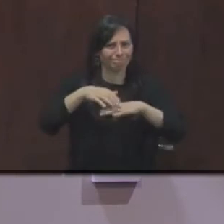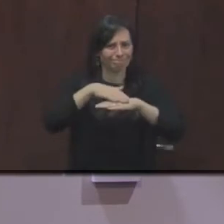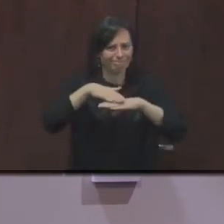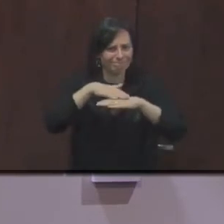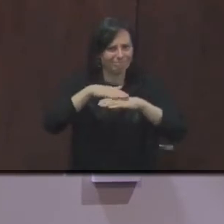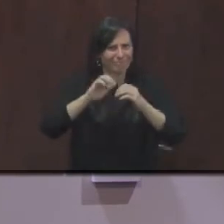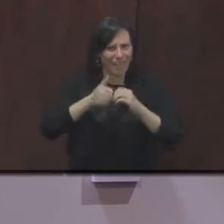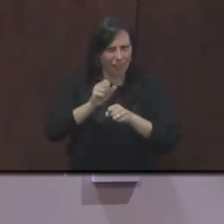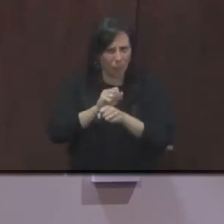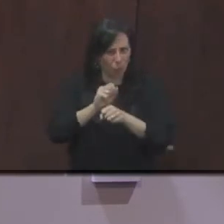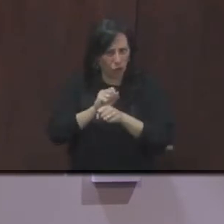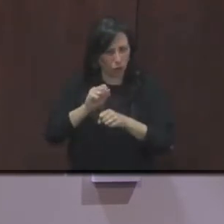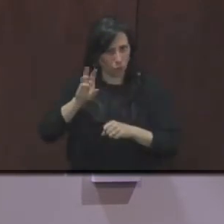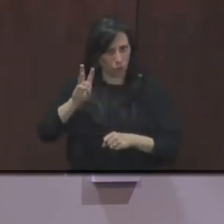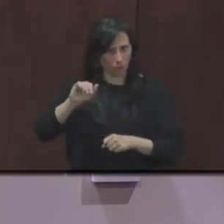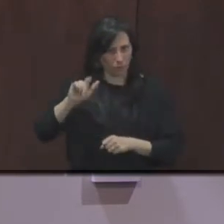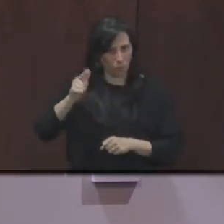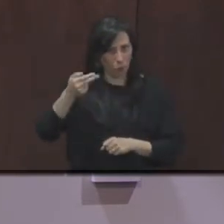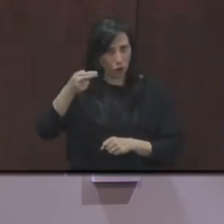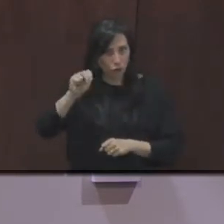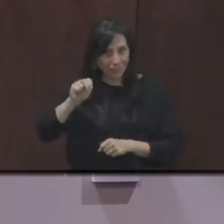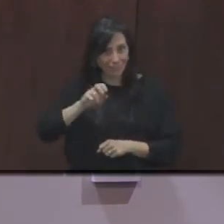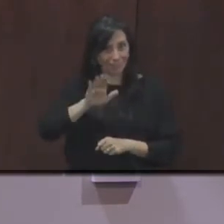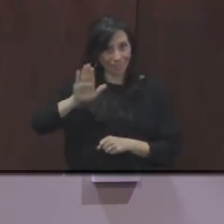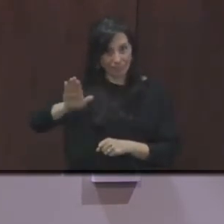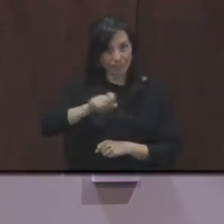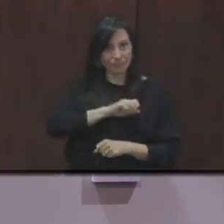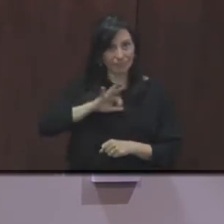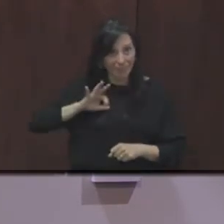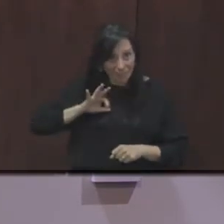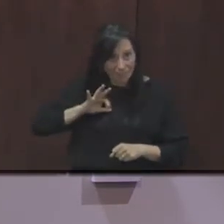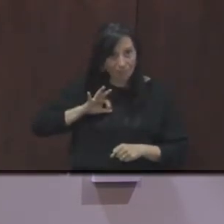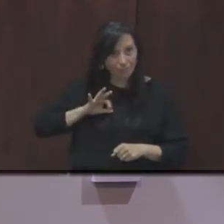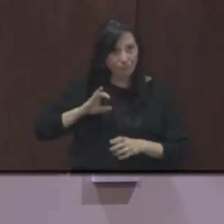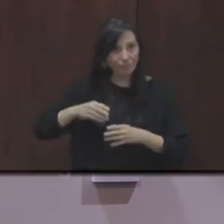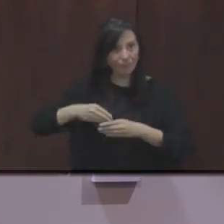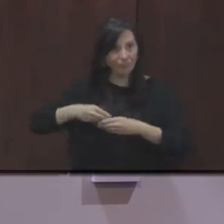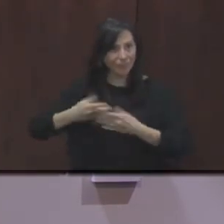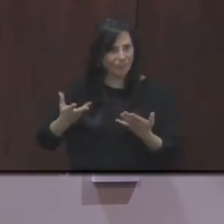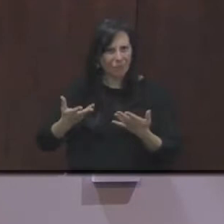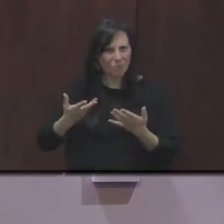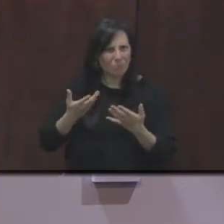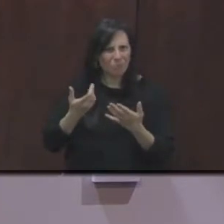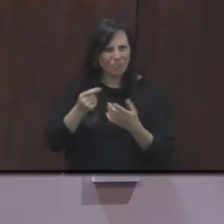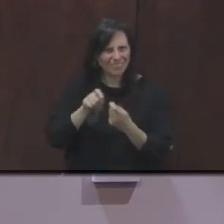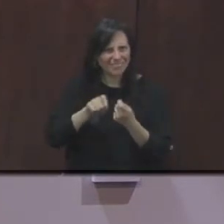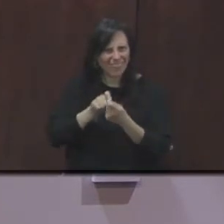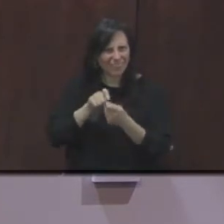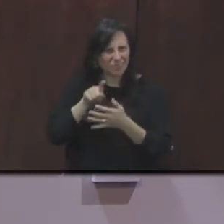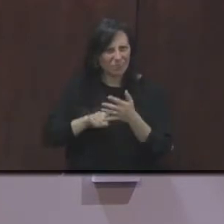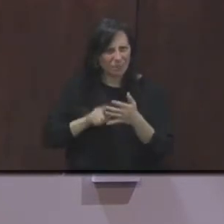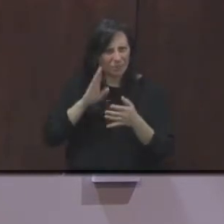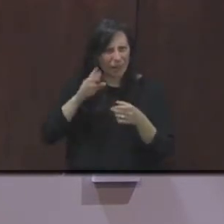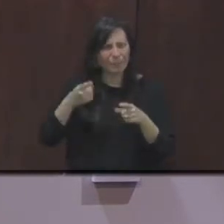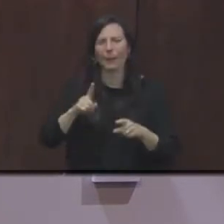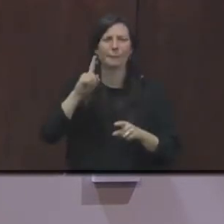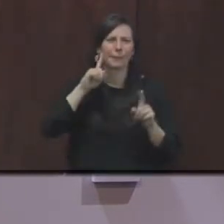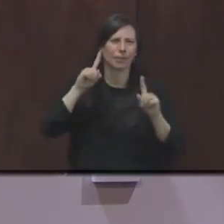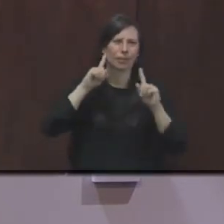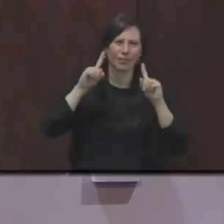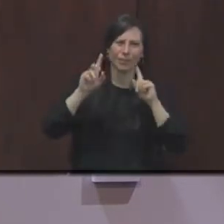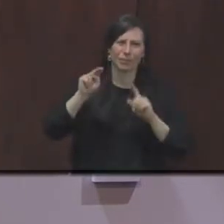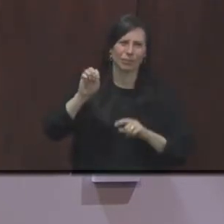Is it Walgreens staff? Is it the staff at the facility? And I guess there's all kinds of news reports across the country